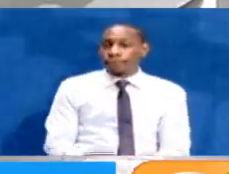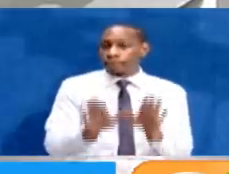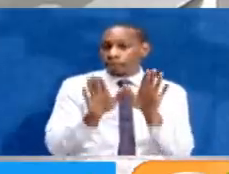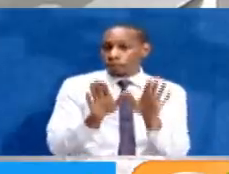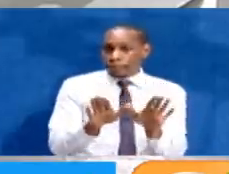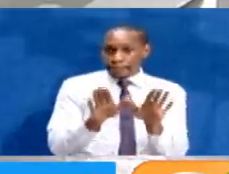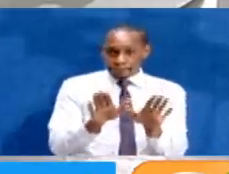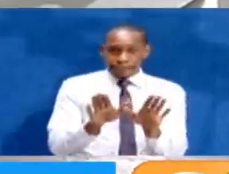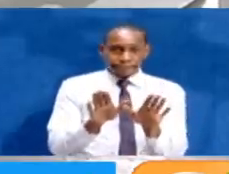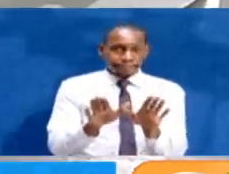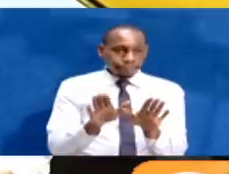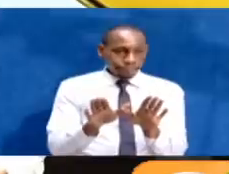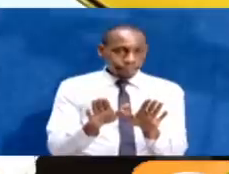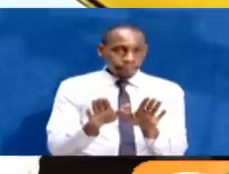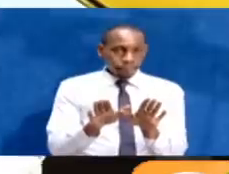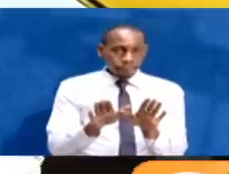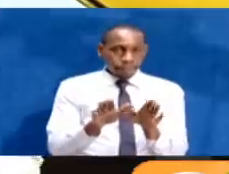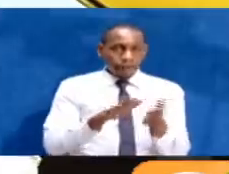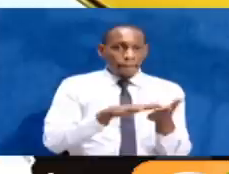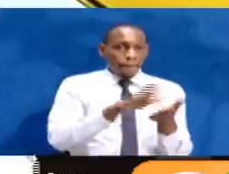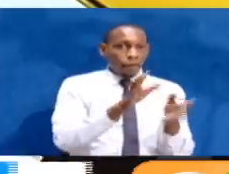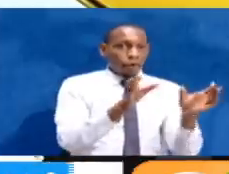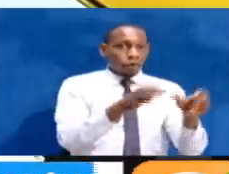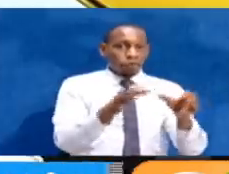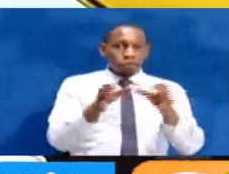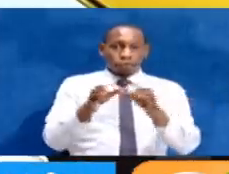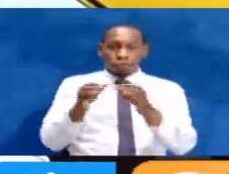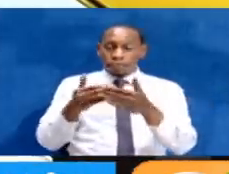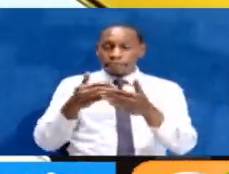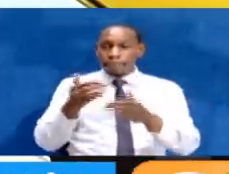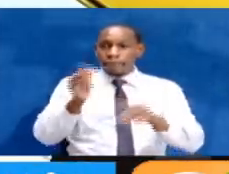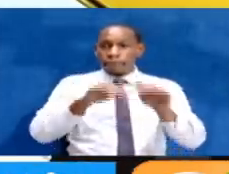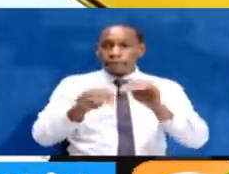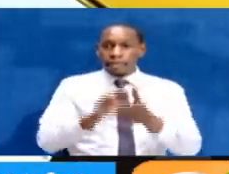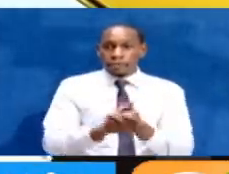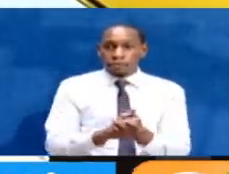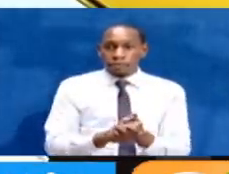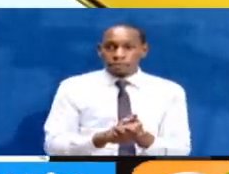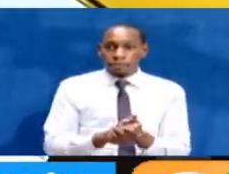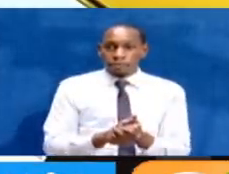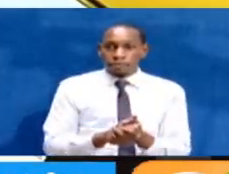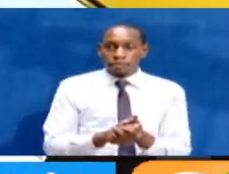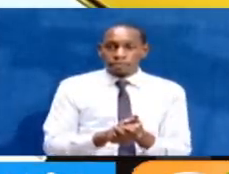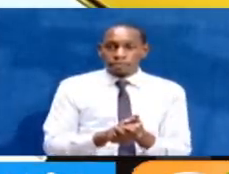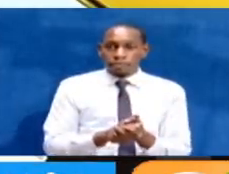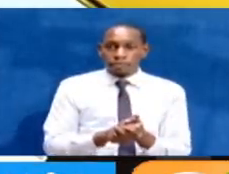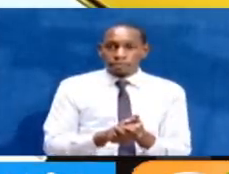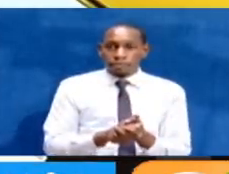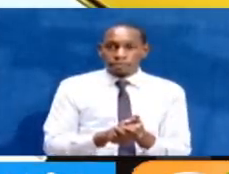Look, there'll be more umbrellas towards the election than there'll be raindrops,